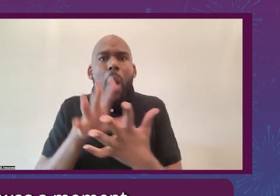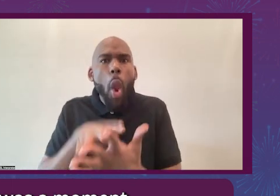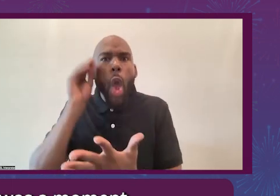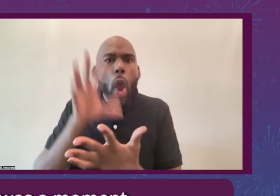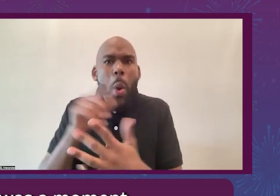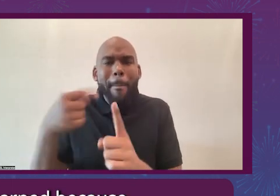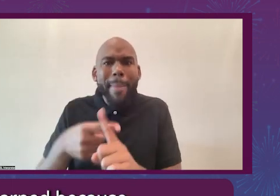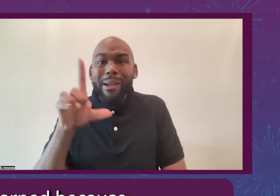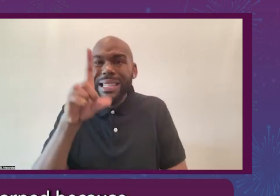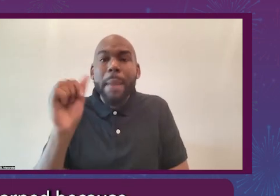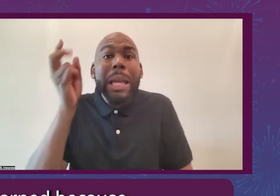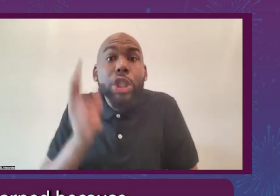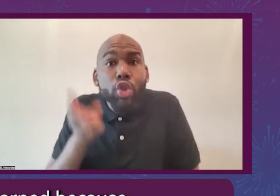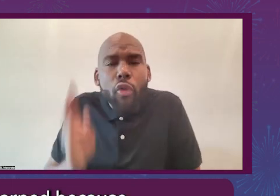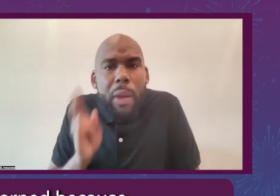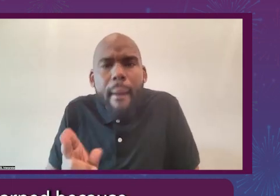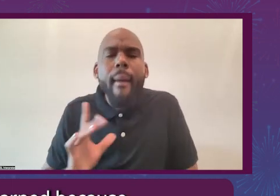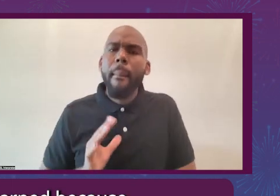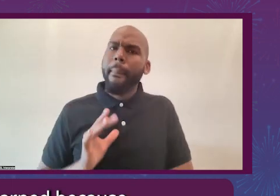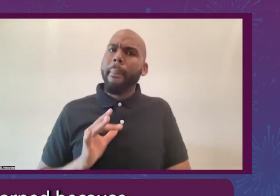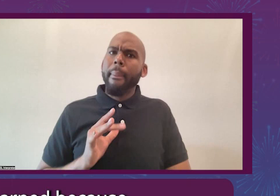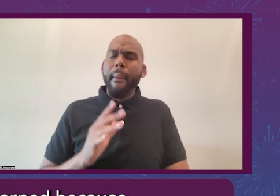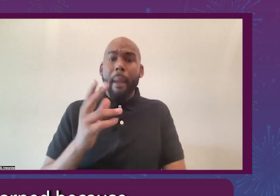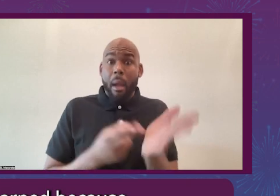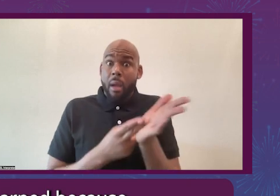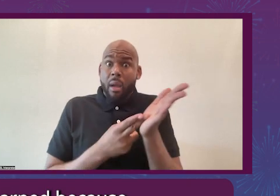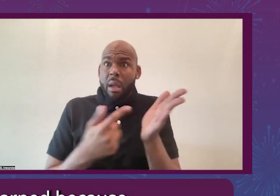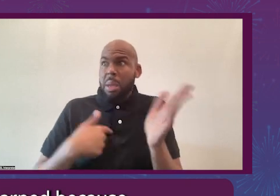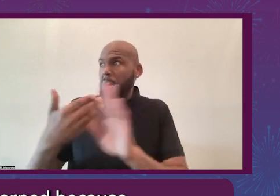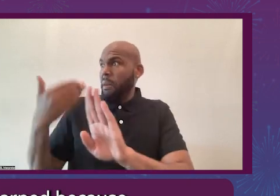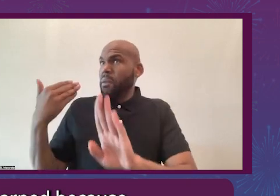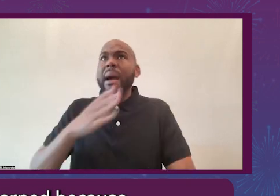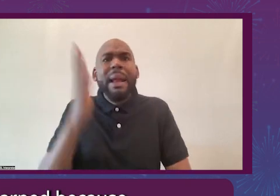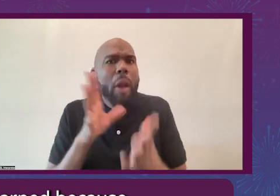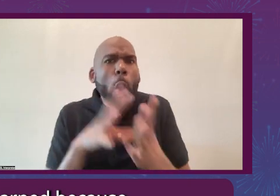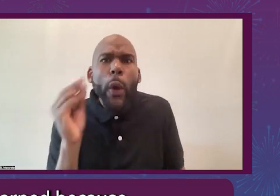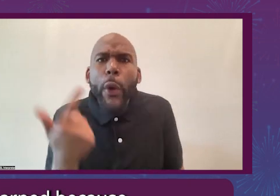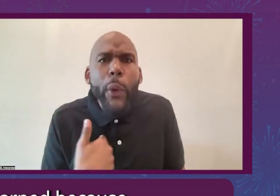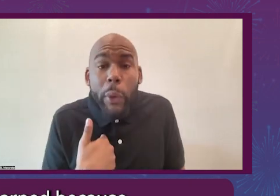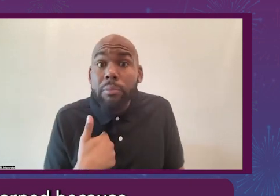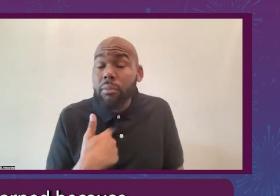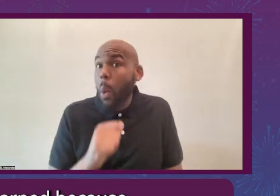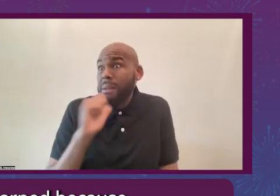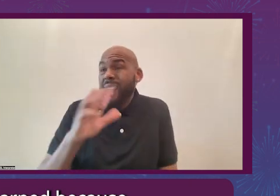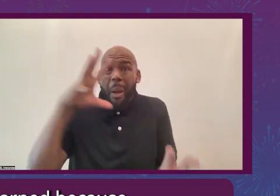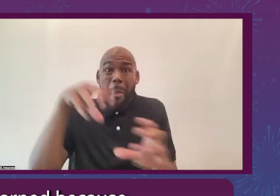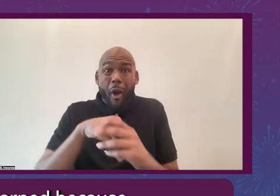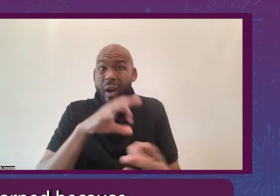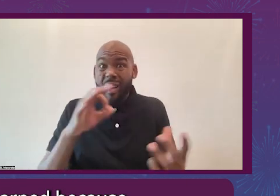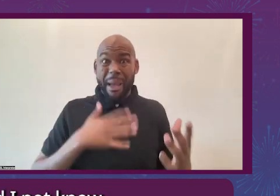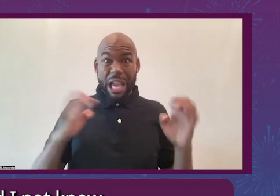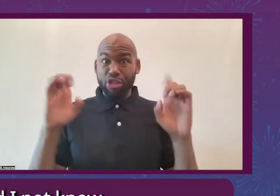disabled history. And I'll be honest, I had never learned because it wasn't a part of my